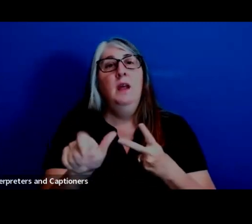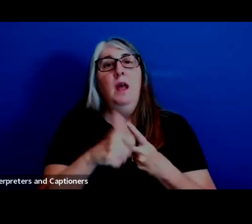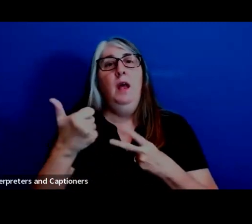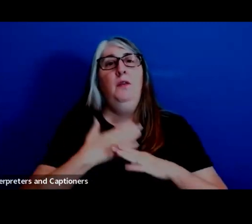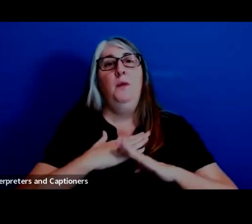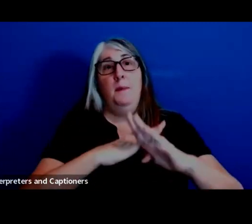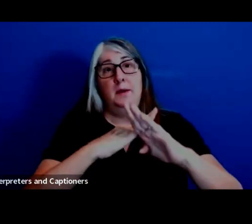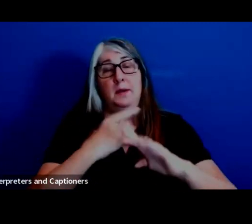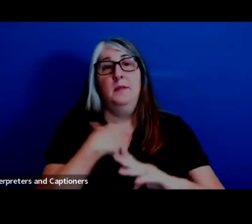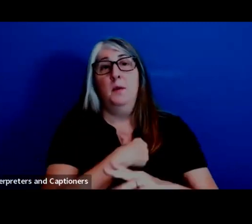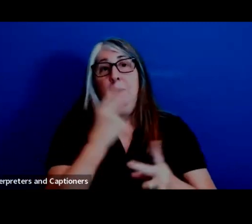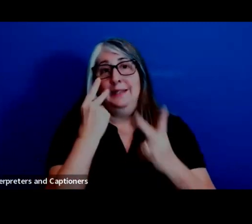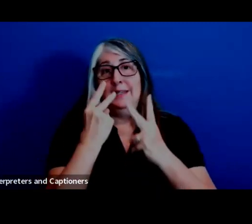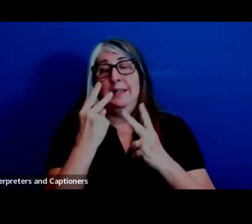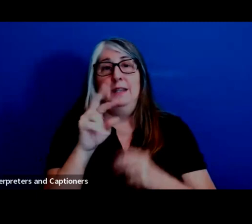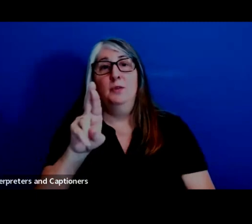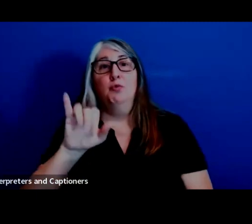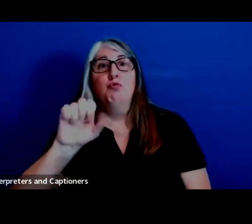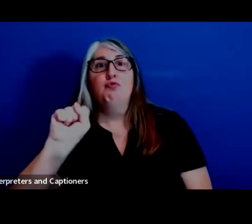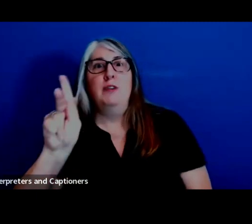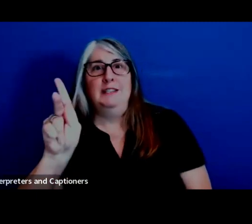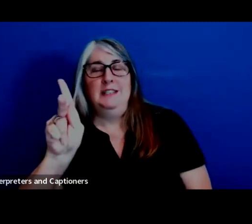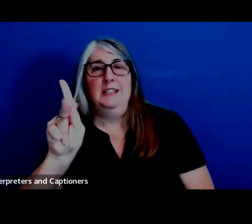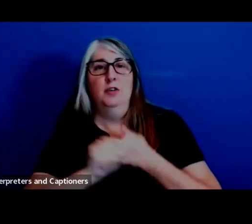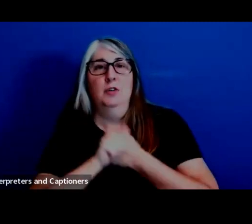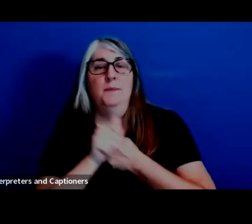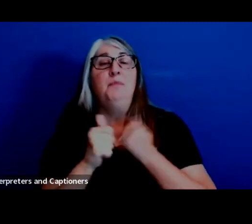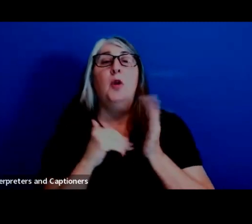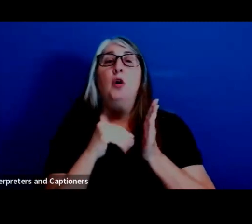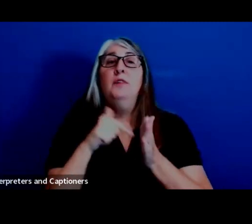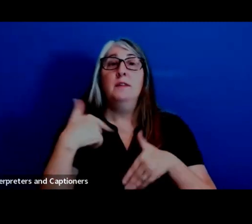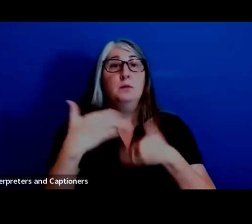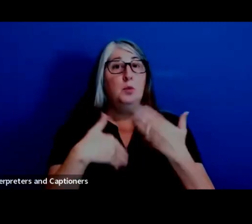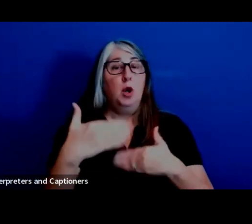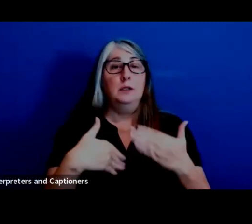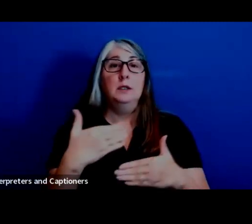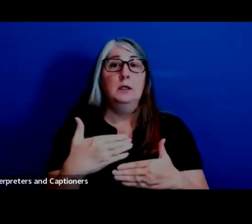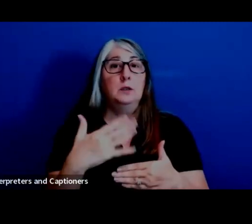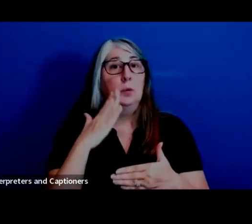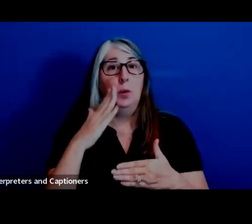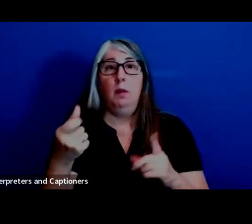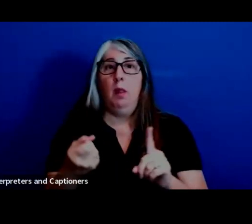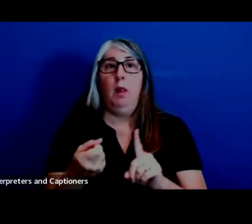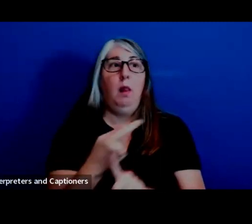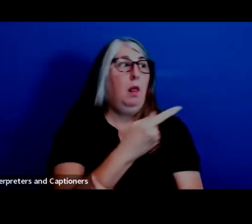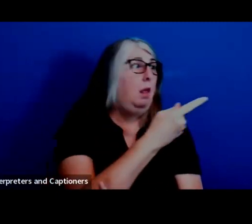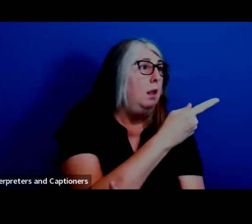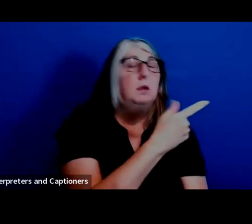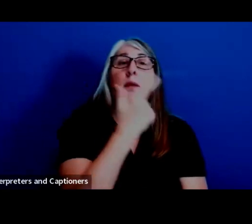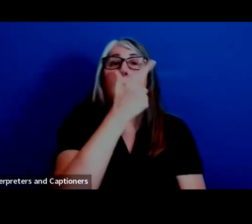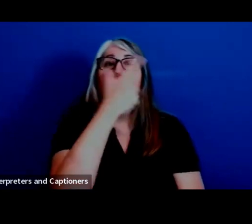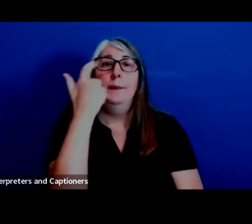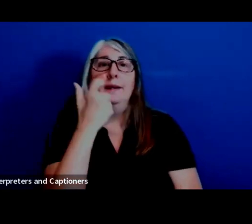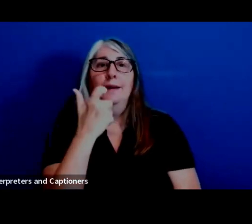barriers is risk, that so many times this process goes off track is because of a lack